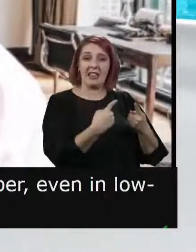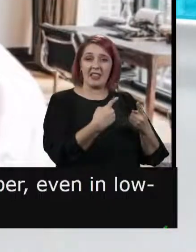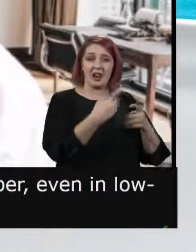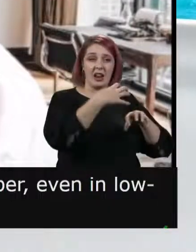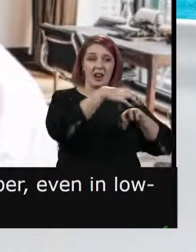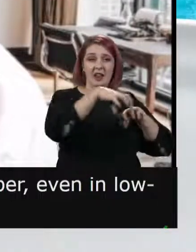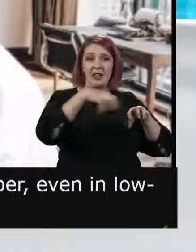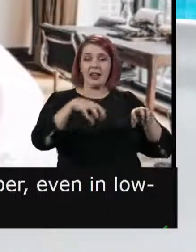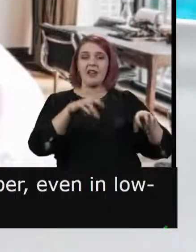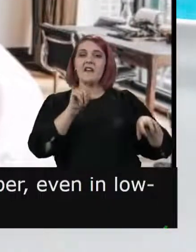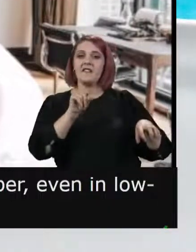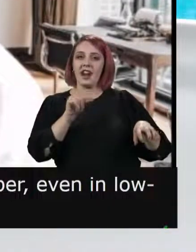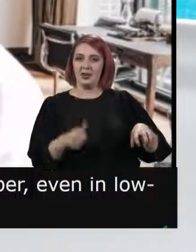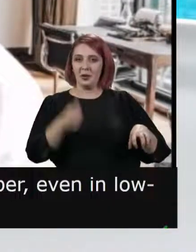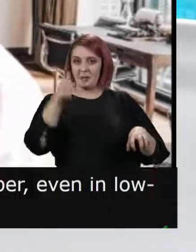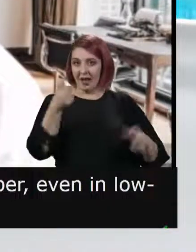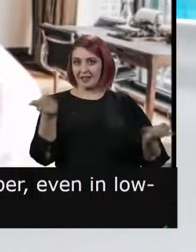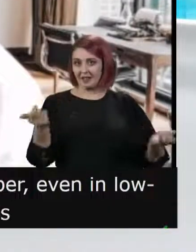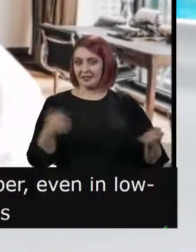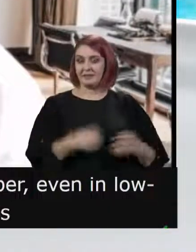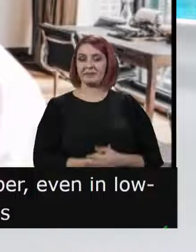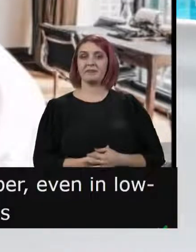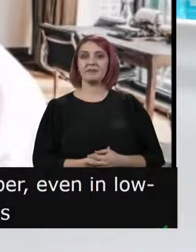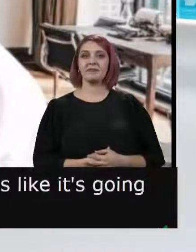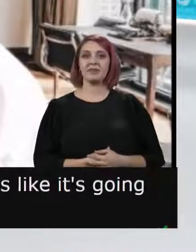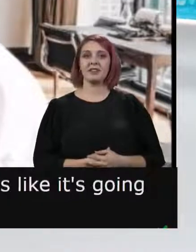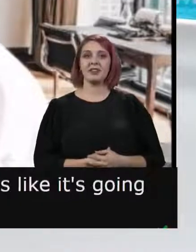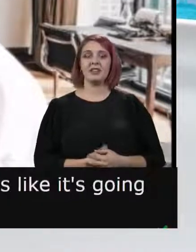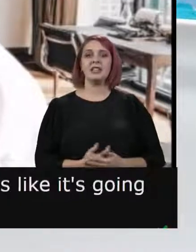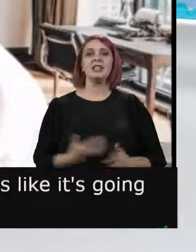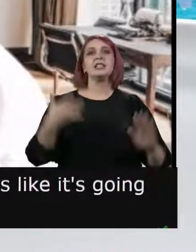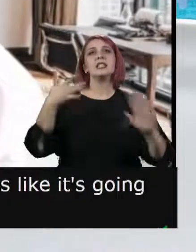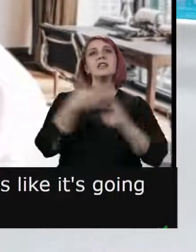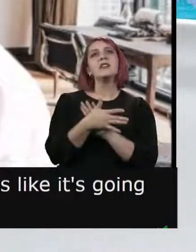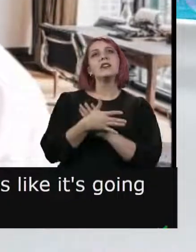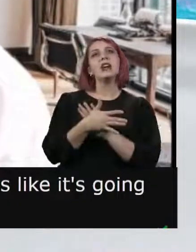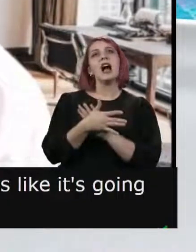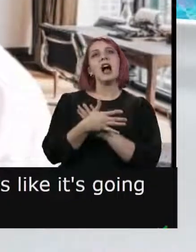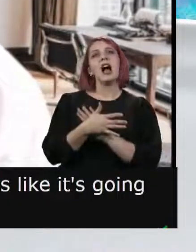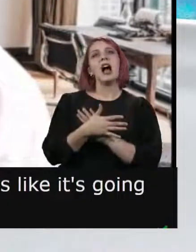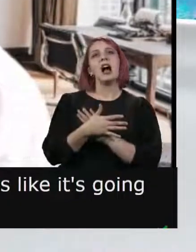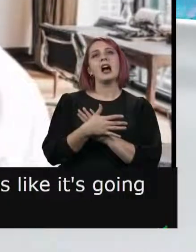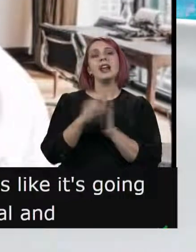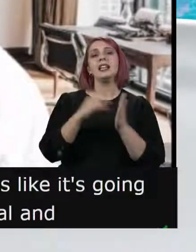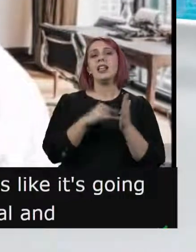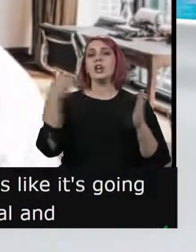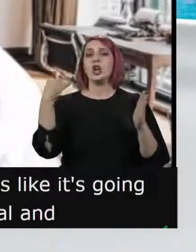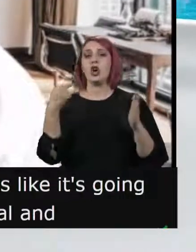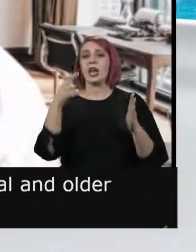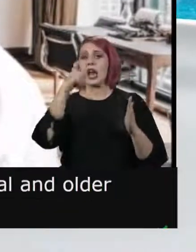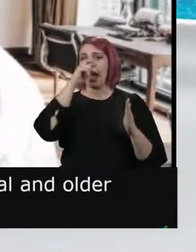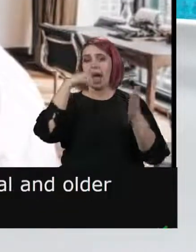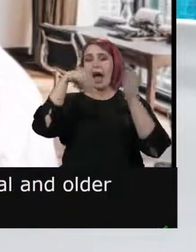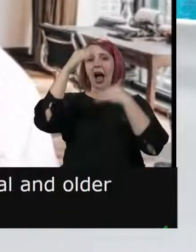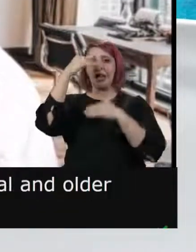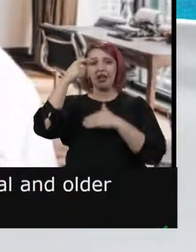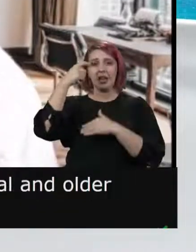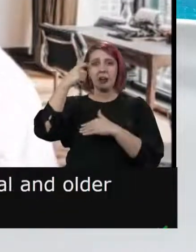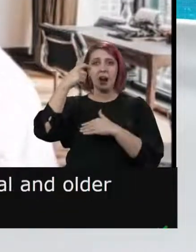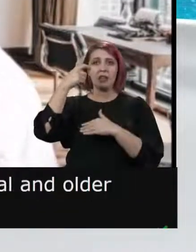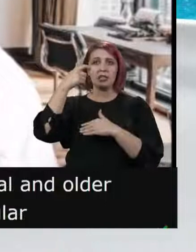lot more expensive, actually the traditional and older technologies are actually really expensive, particularly where they're